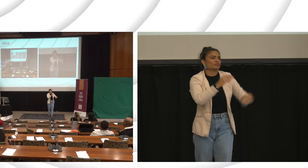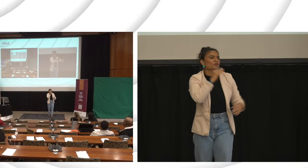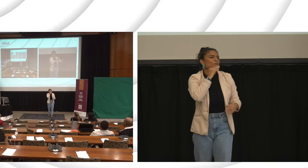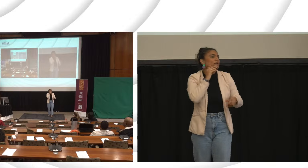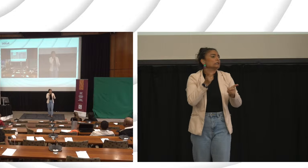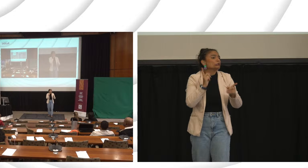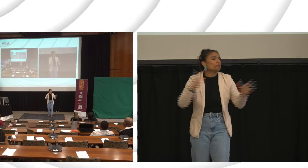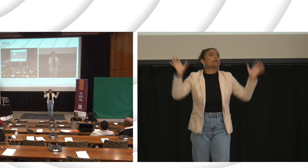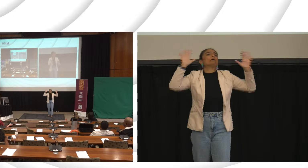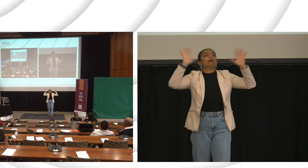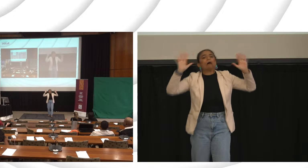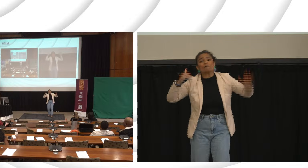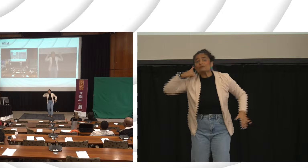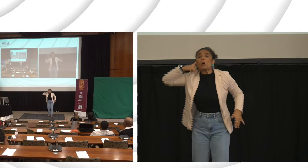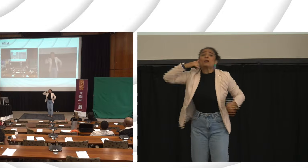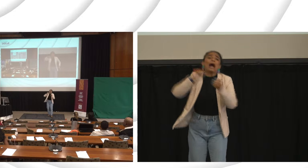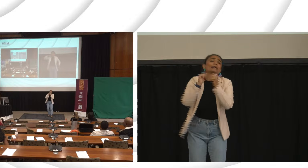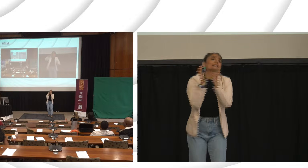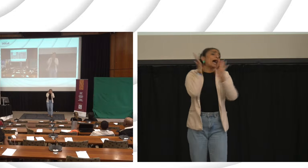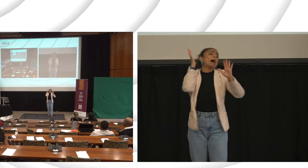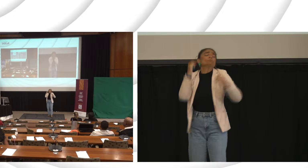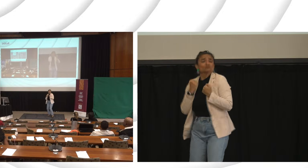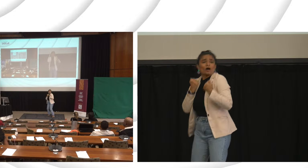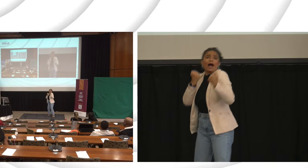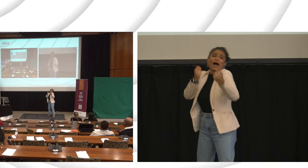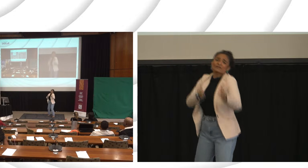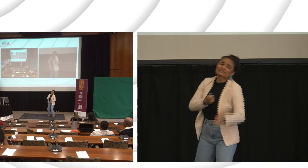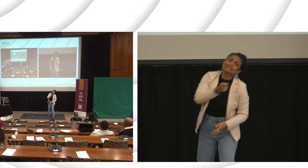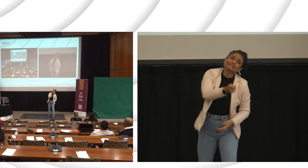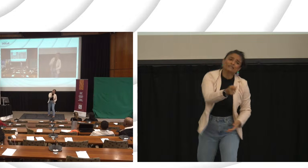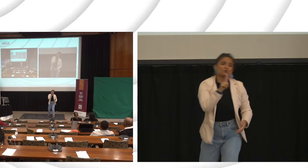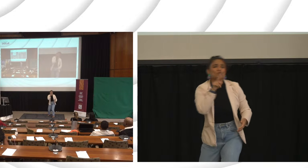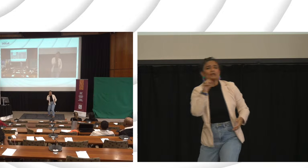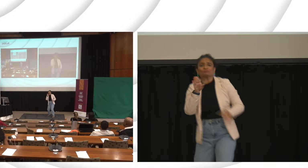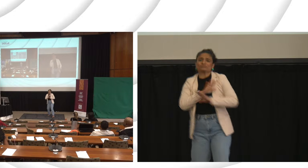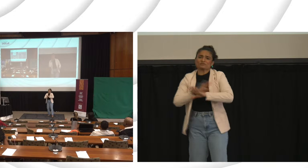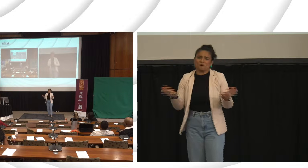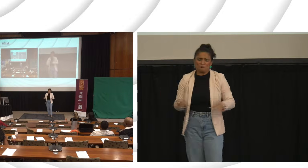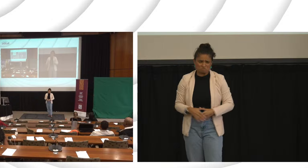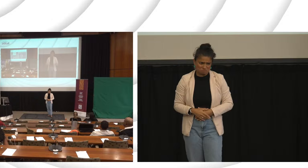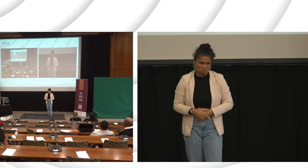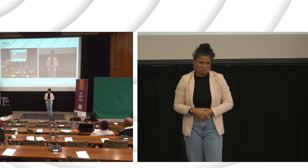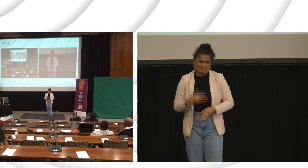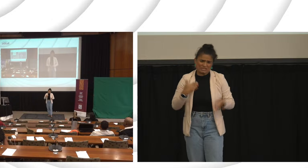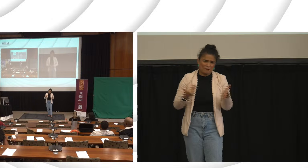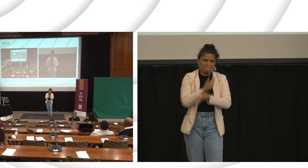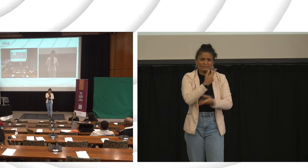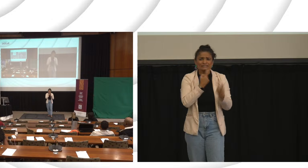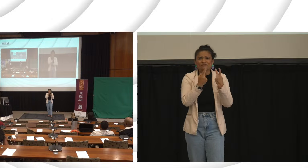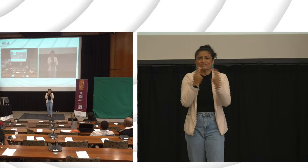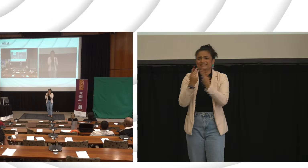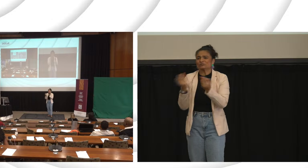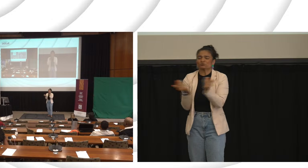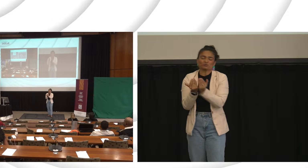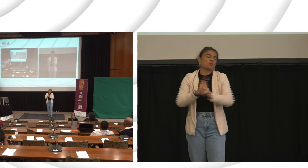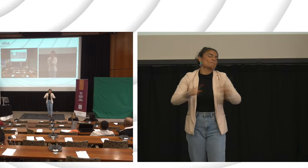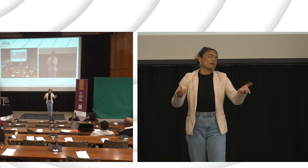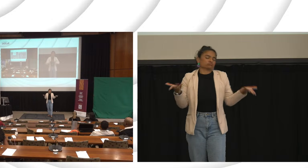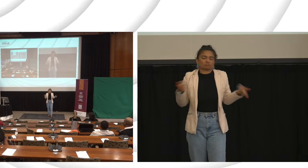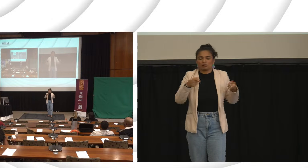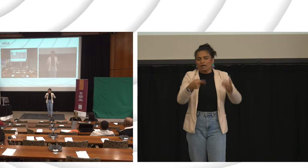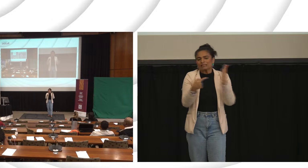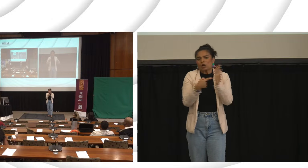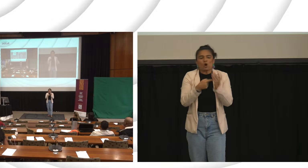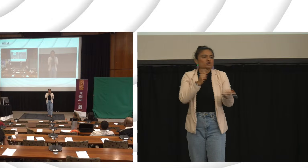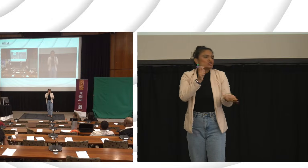updates will be continuously happening in the background. So you don't need to worry about calling us anymore. We're not driving to give you the USBs or delivering